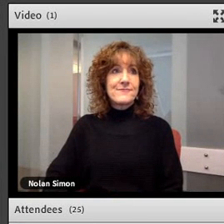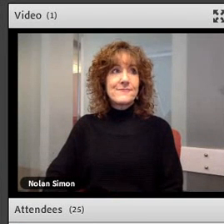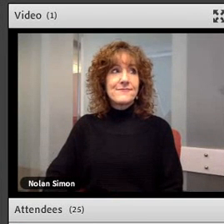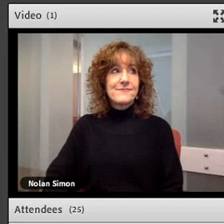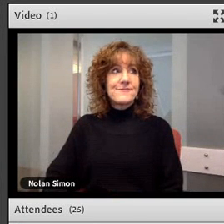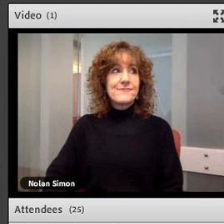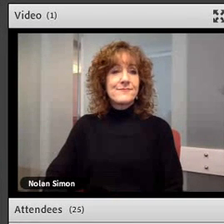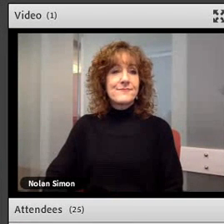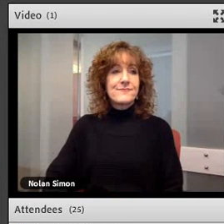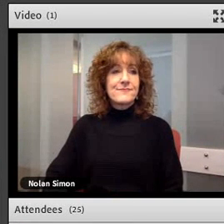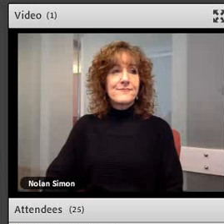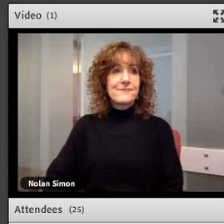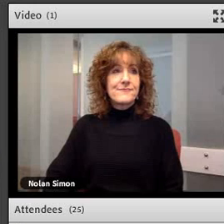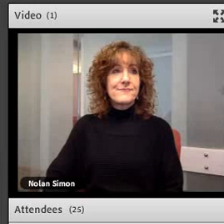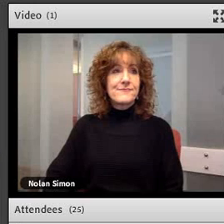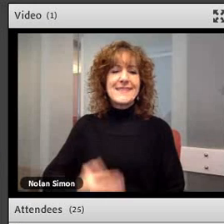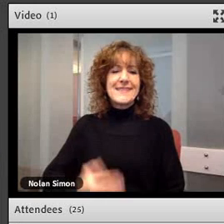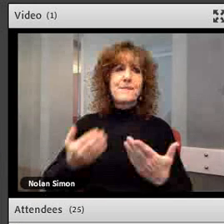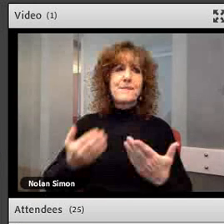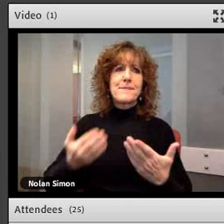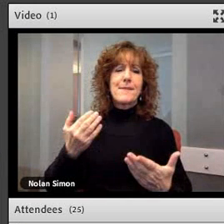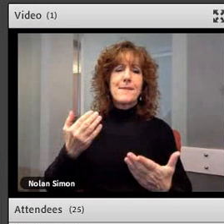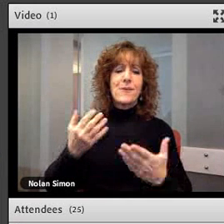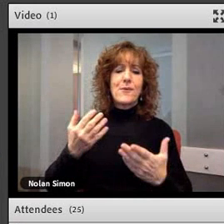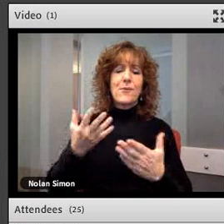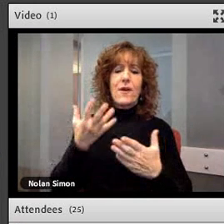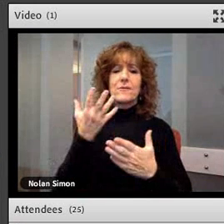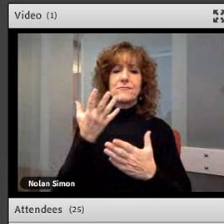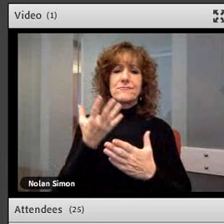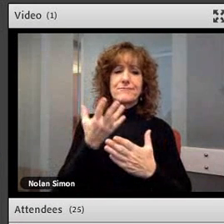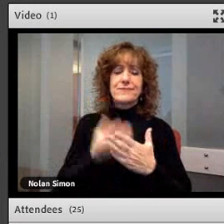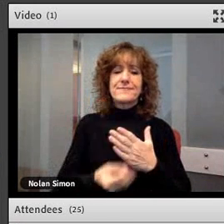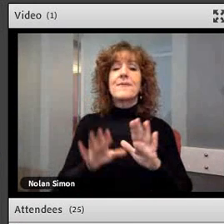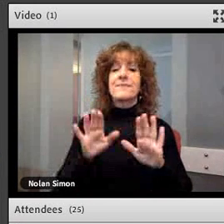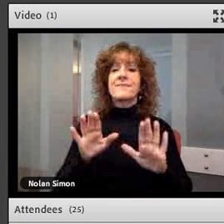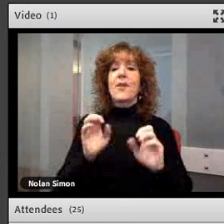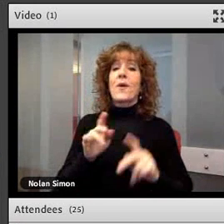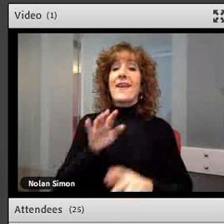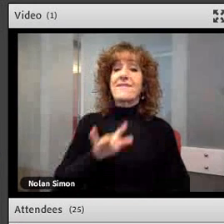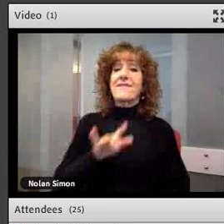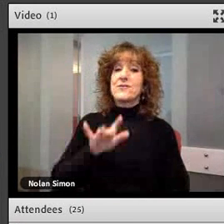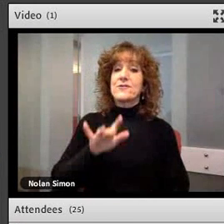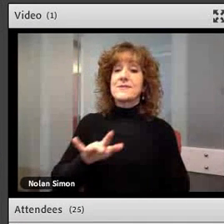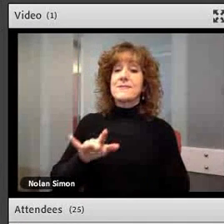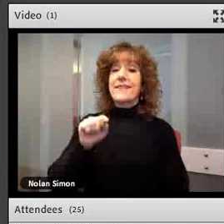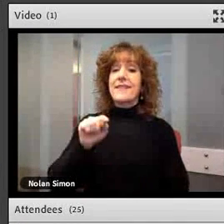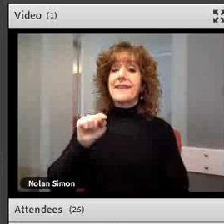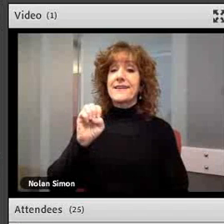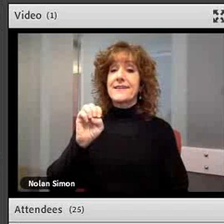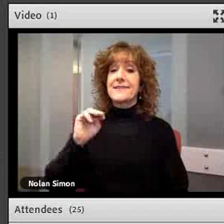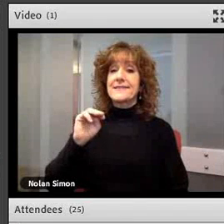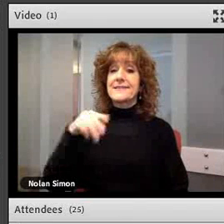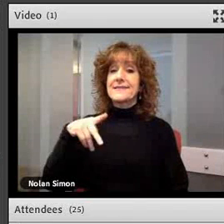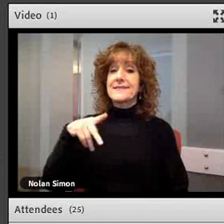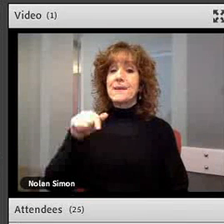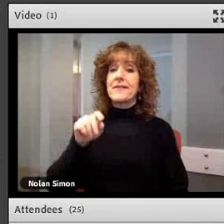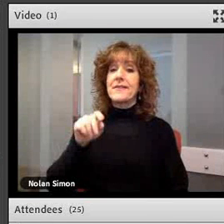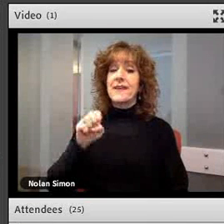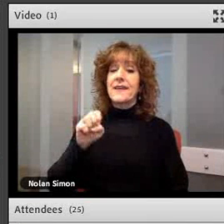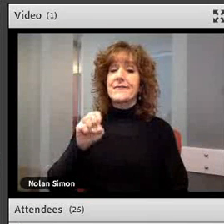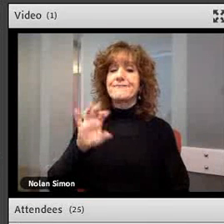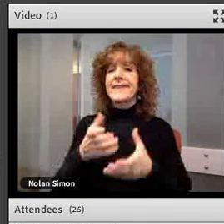Okay. Maybe when we lost the screen. Okay, so with fingerspelling template, again, I can pick a category. So